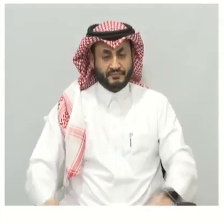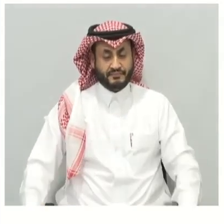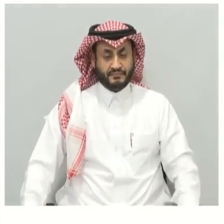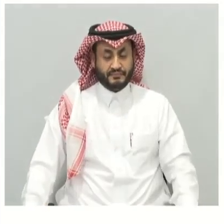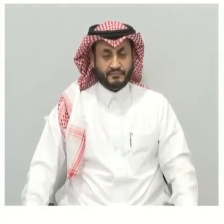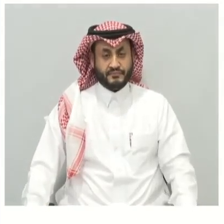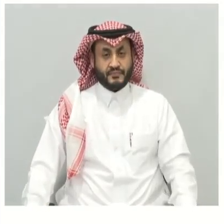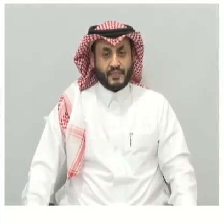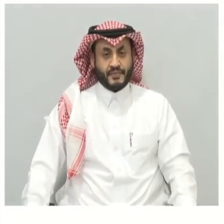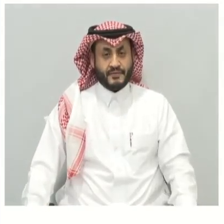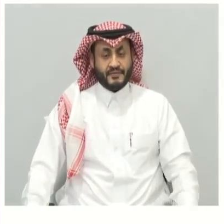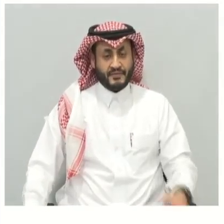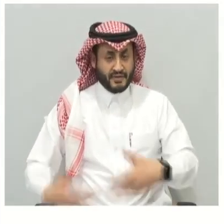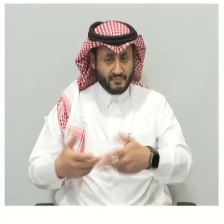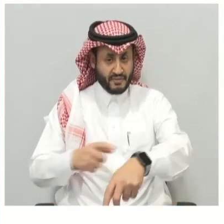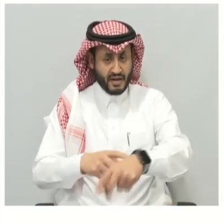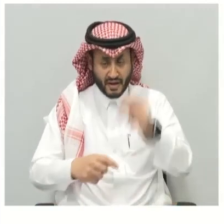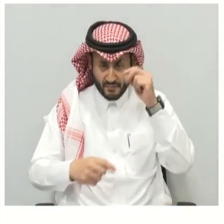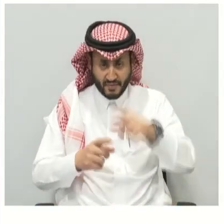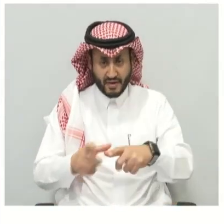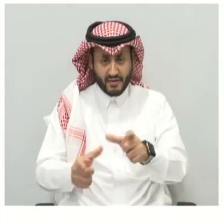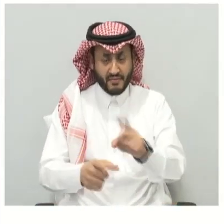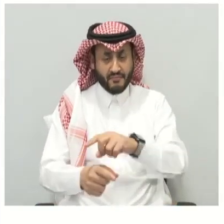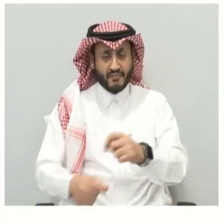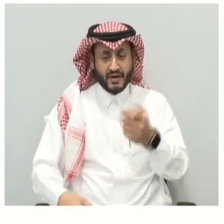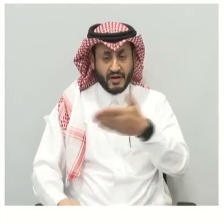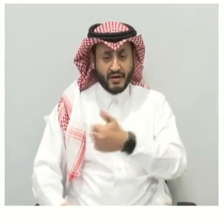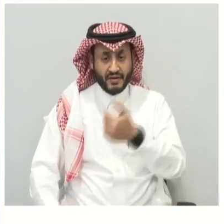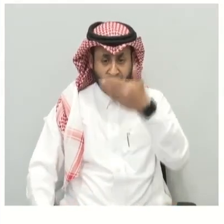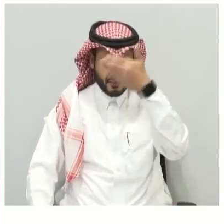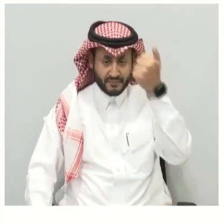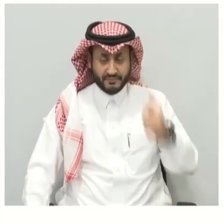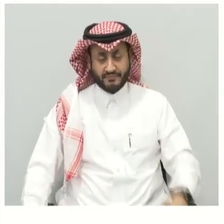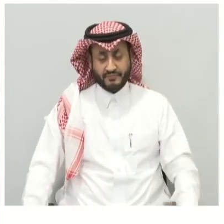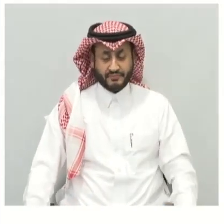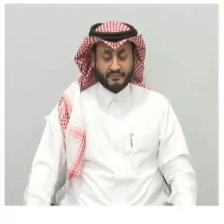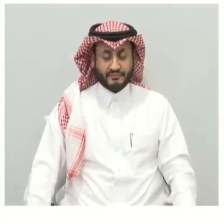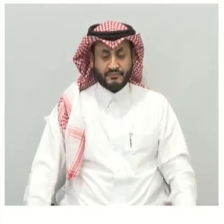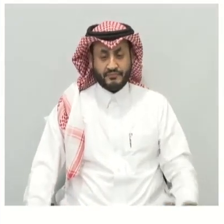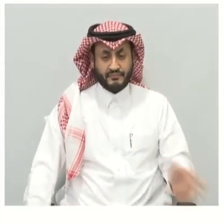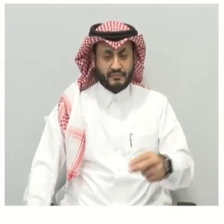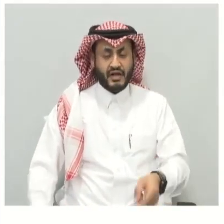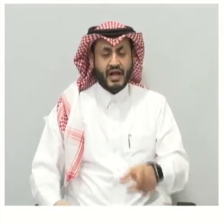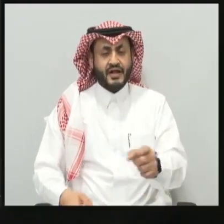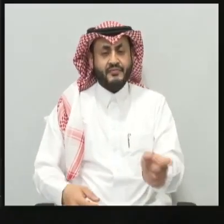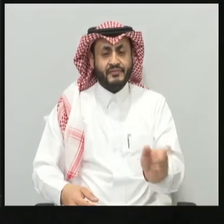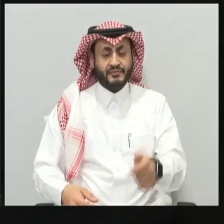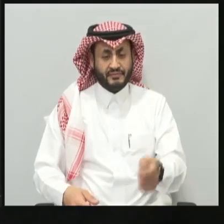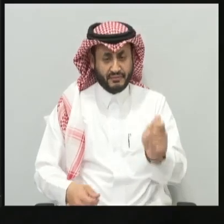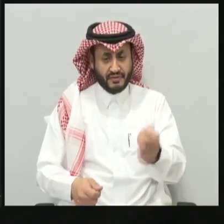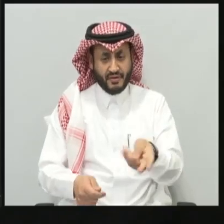also to express time. As for the grammar, we're going to talk about adverbs of frequency like